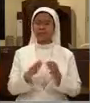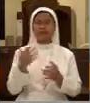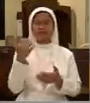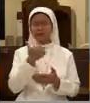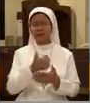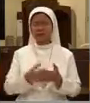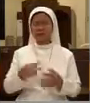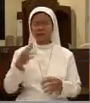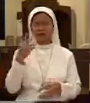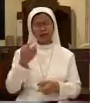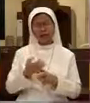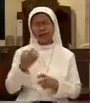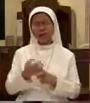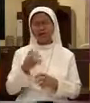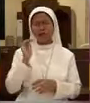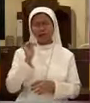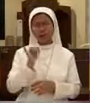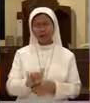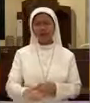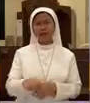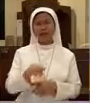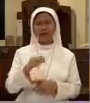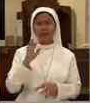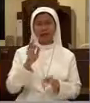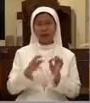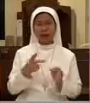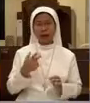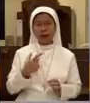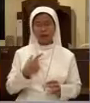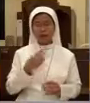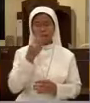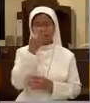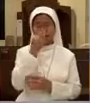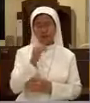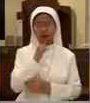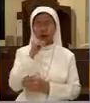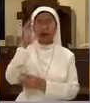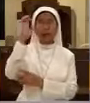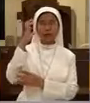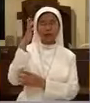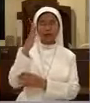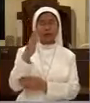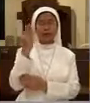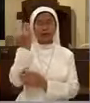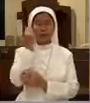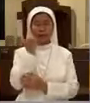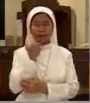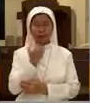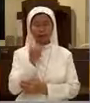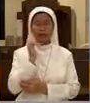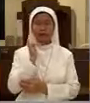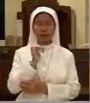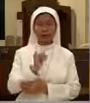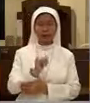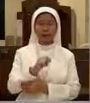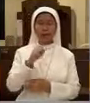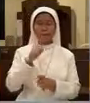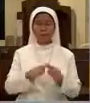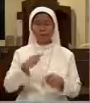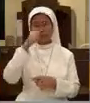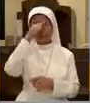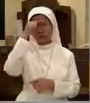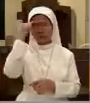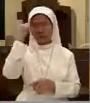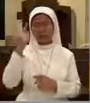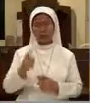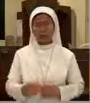kahit wala kayong excess, walang sobra, kahit kulang na kulang, because the gift